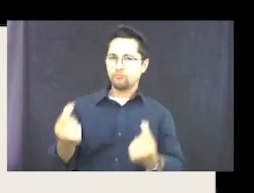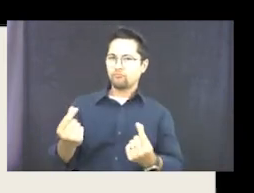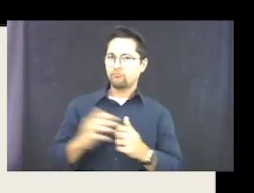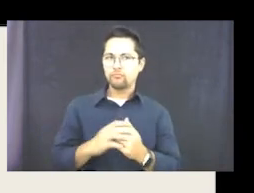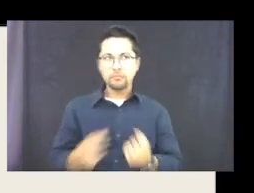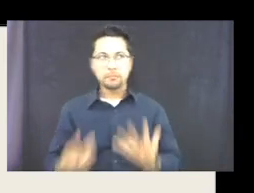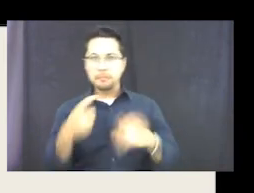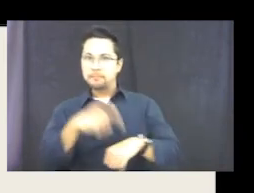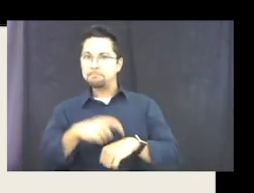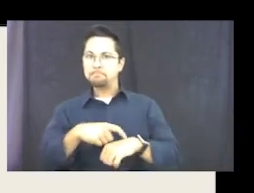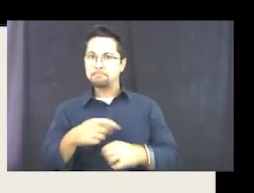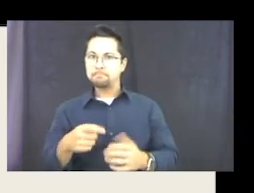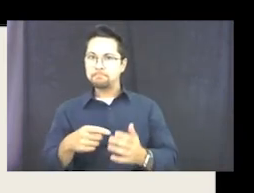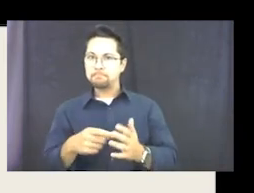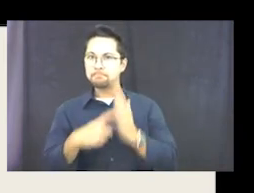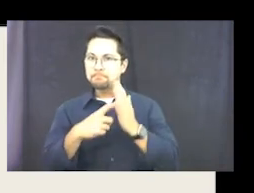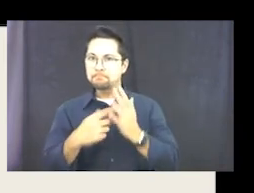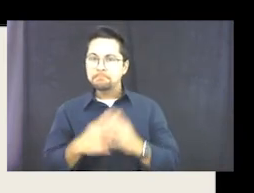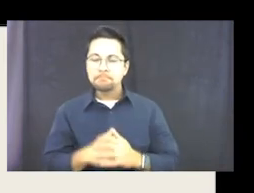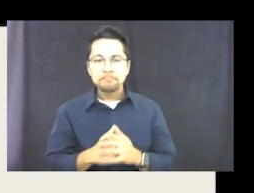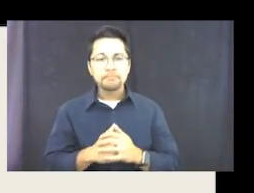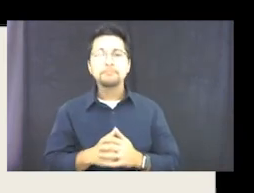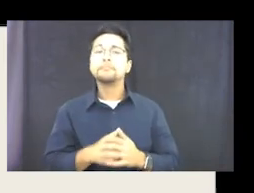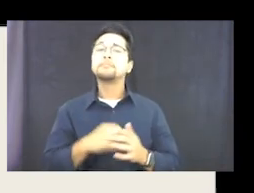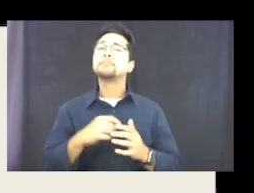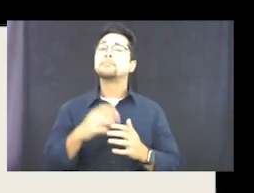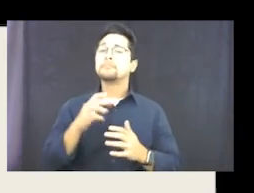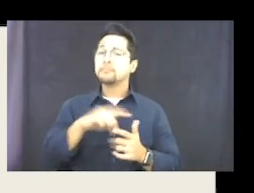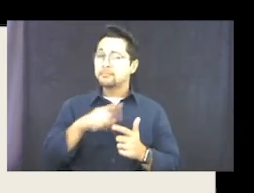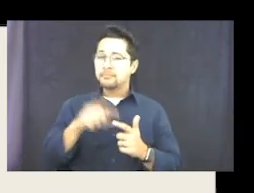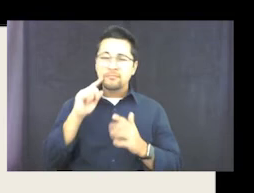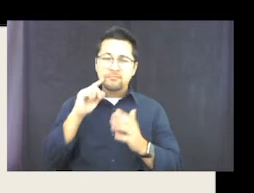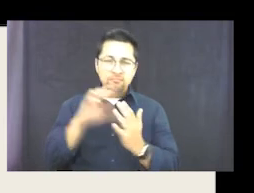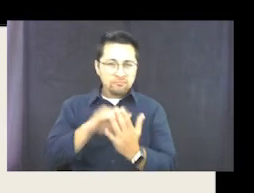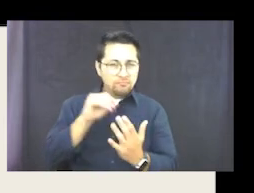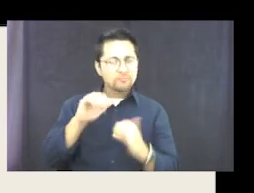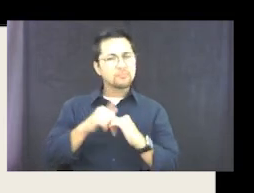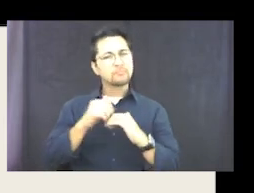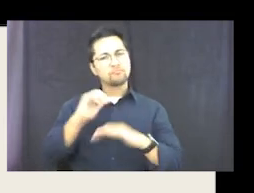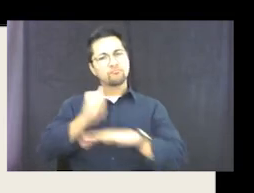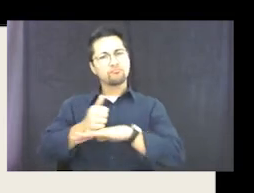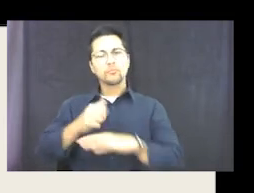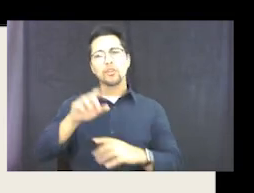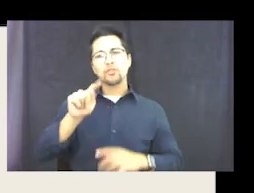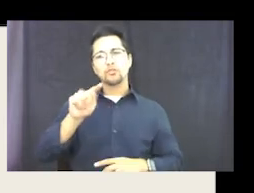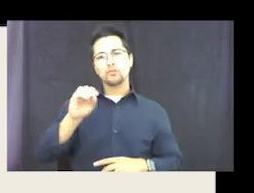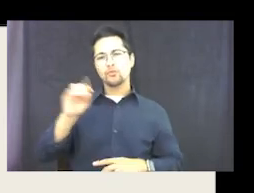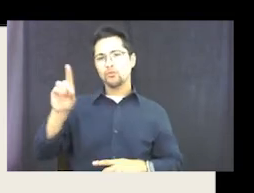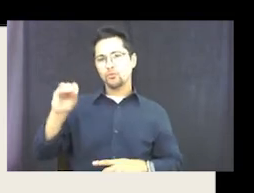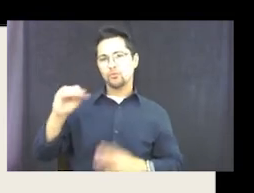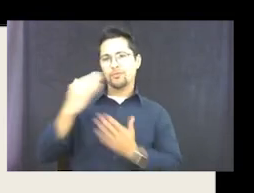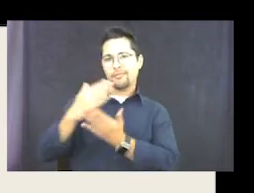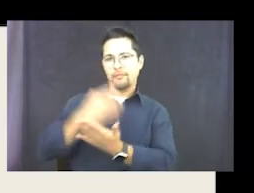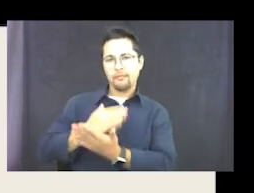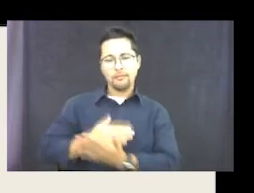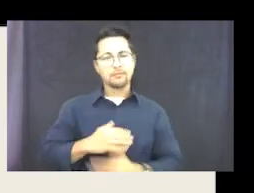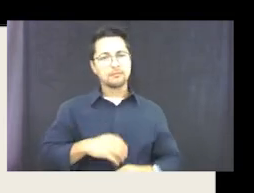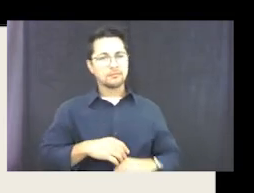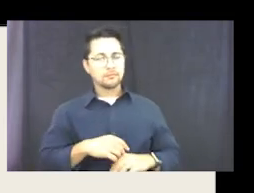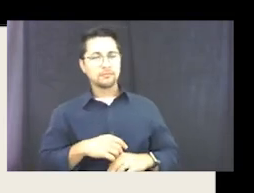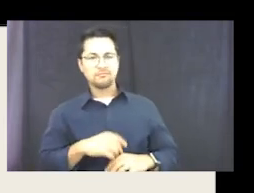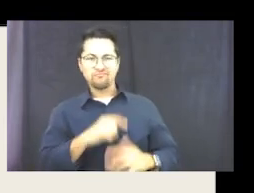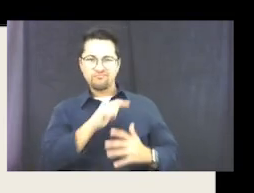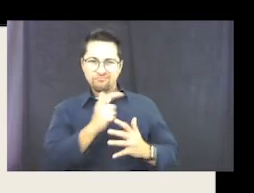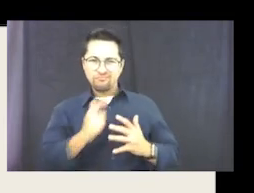how much time do I have? You will most likely learn how to begin with creating a to-do list and then move to breaking each thing you have to do